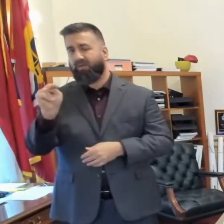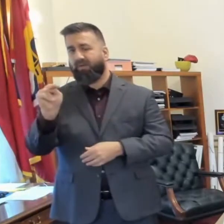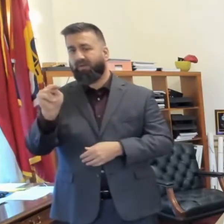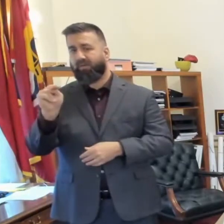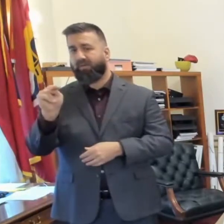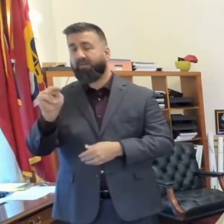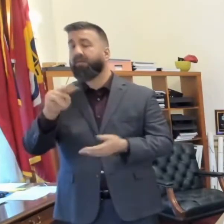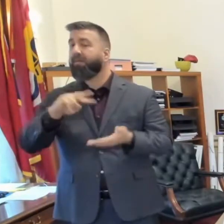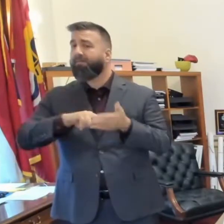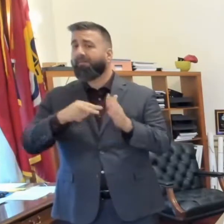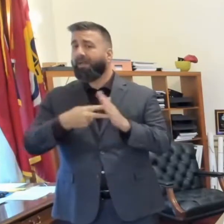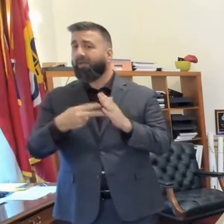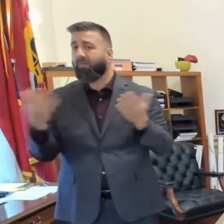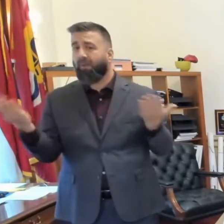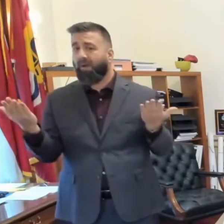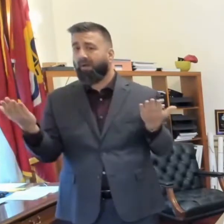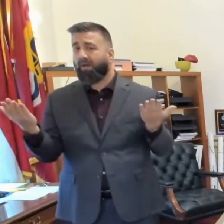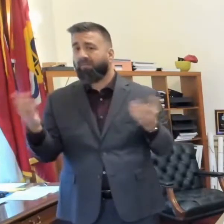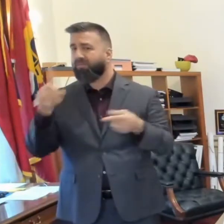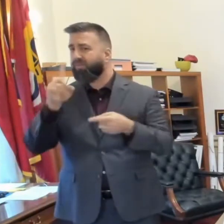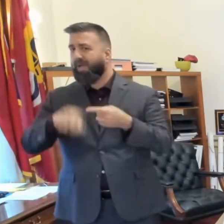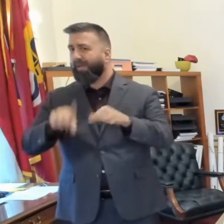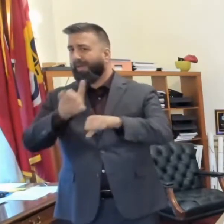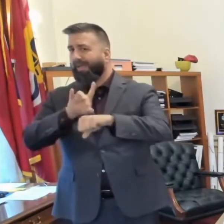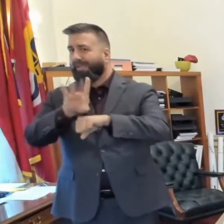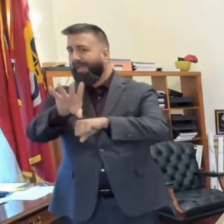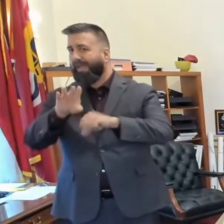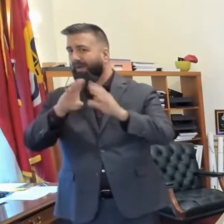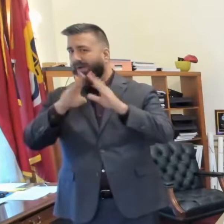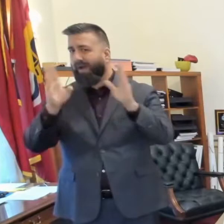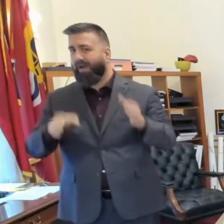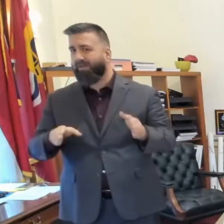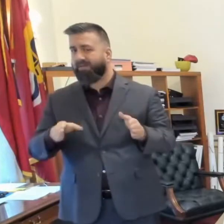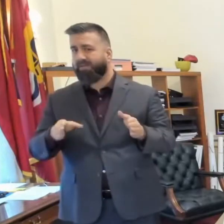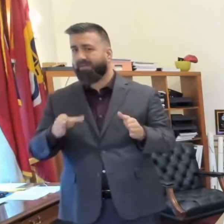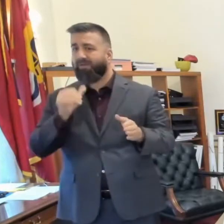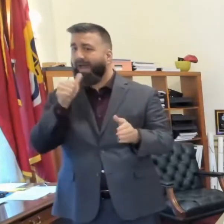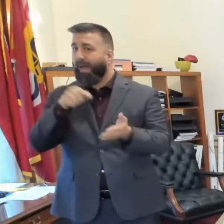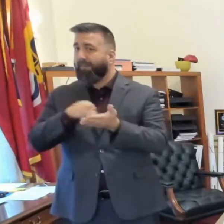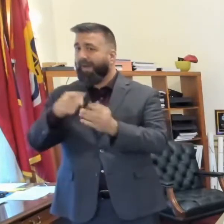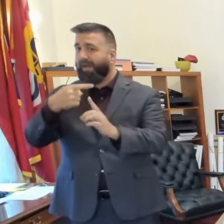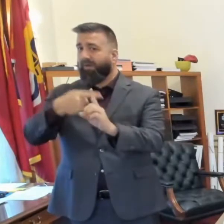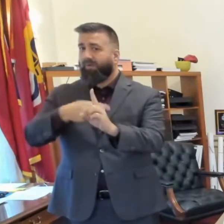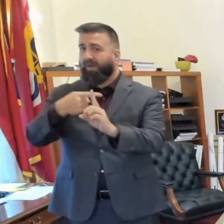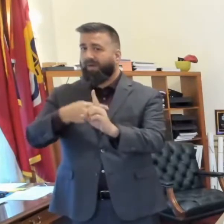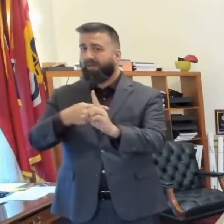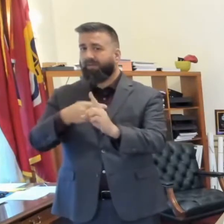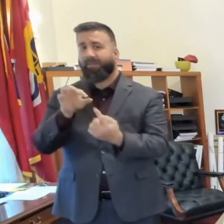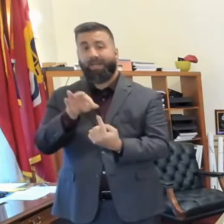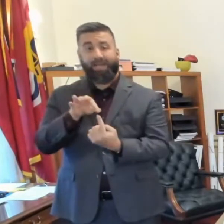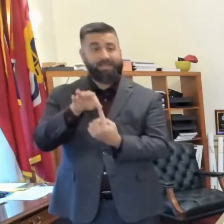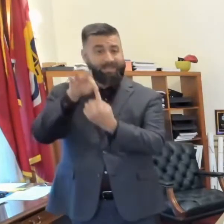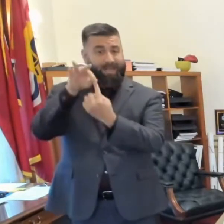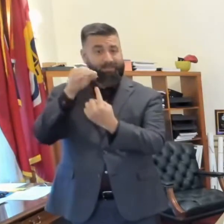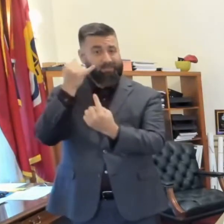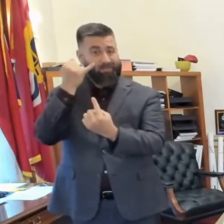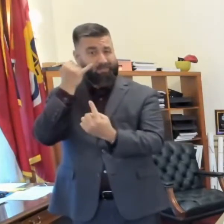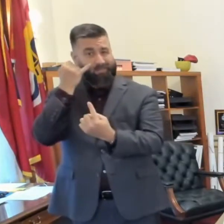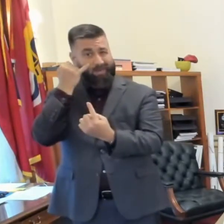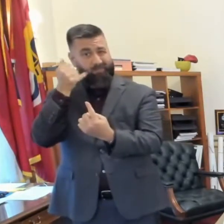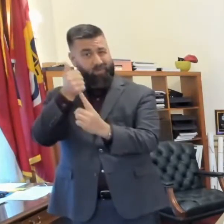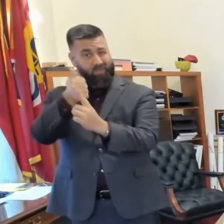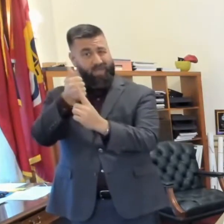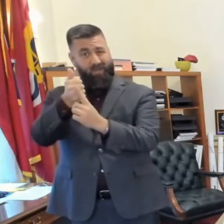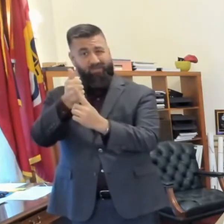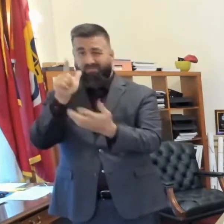says that you can't be evicted for not paying your rent unless you're committing a crime or you're tearing